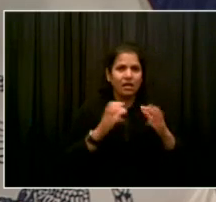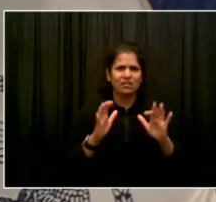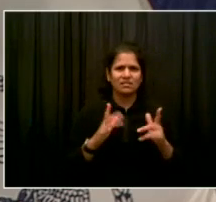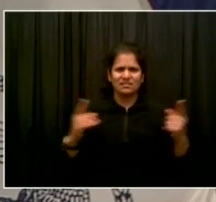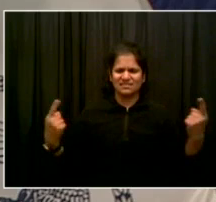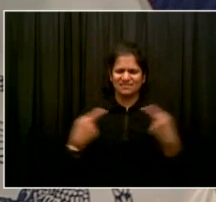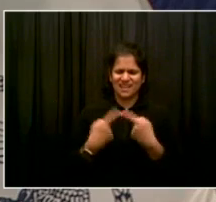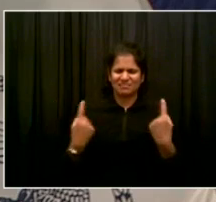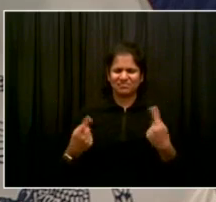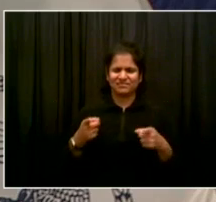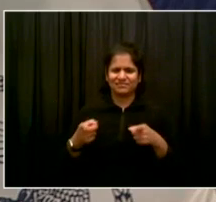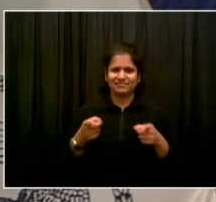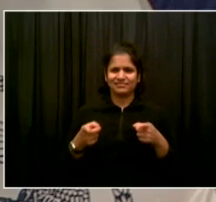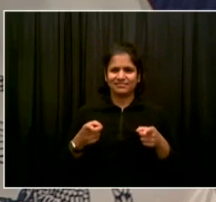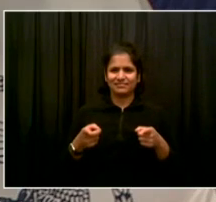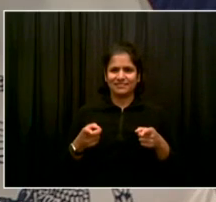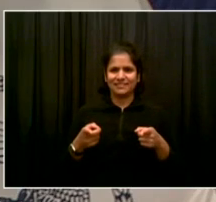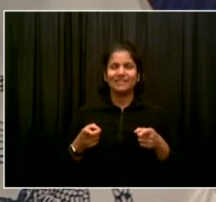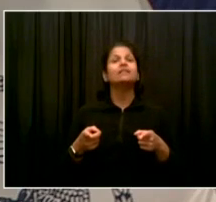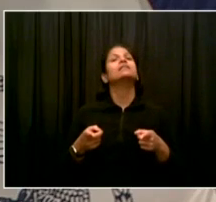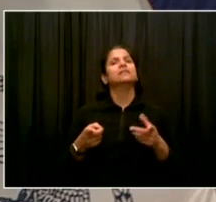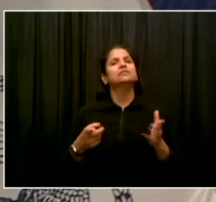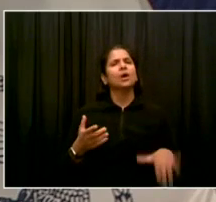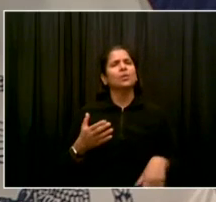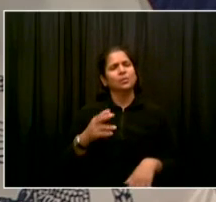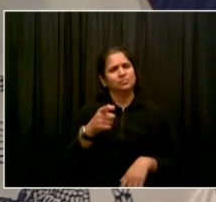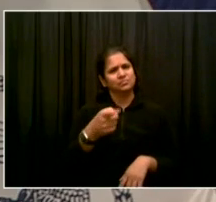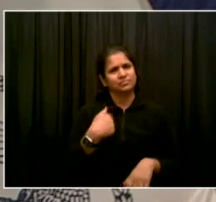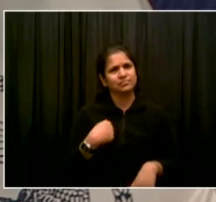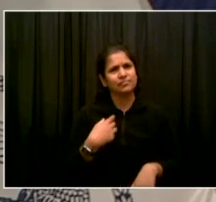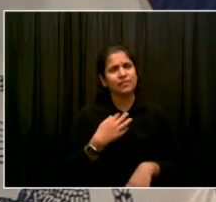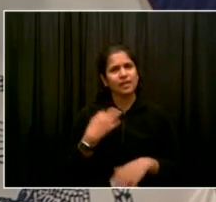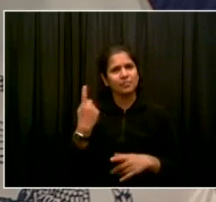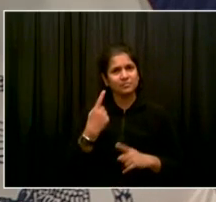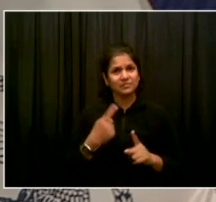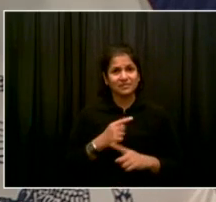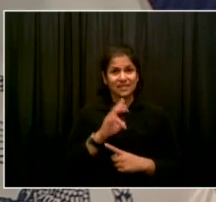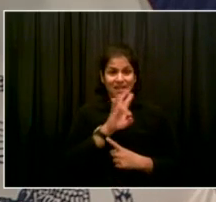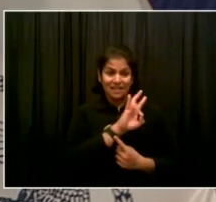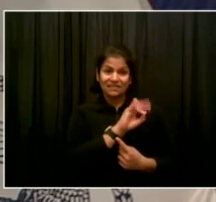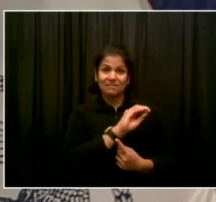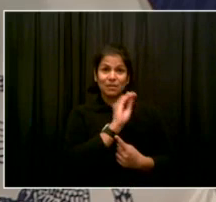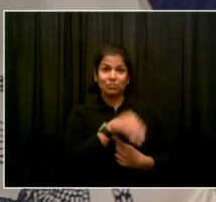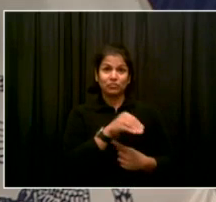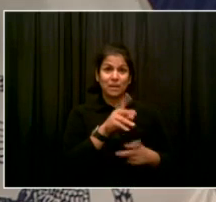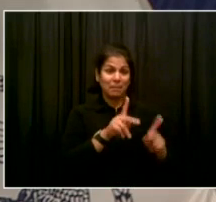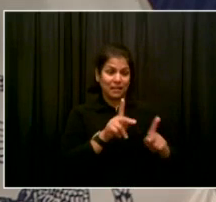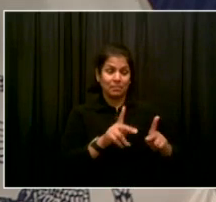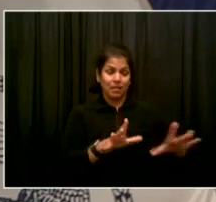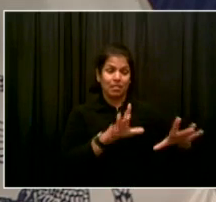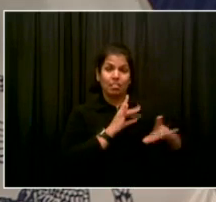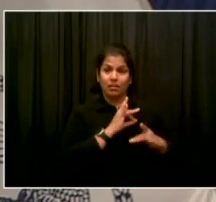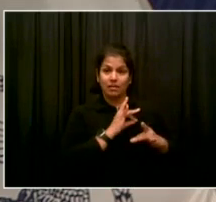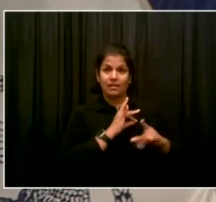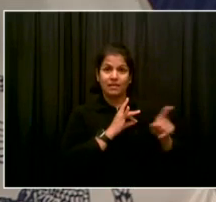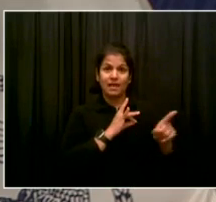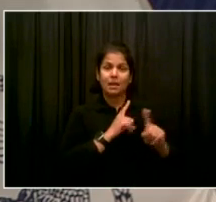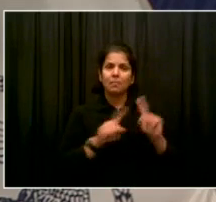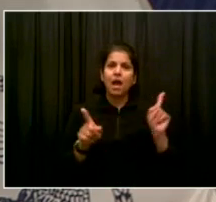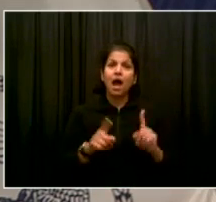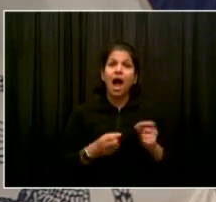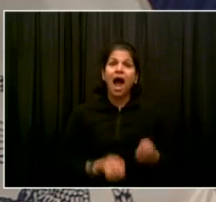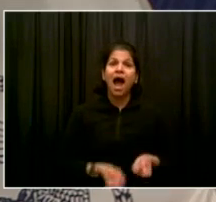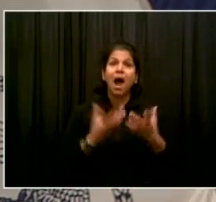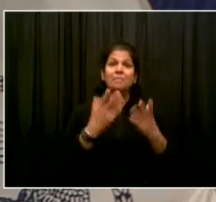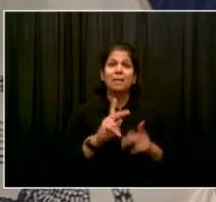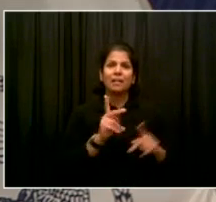many are really sick or hospitalized, or how many just have mild symptoms? And I know that there's a lag time between infection and